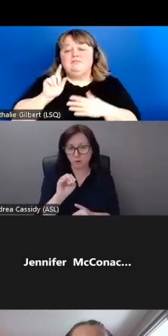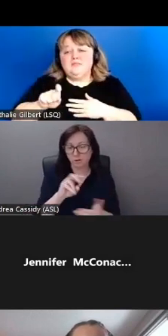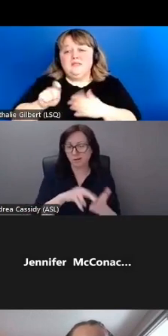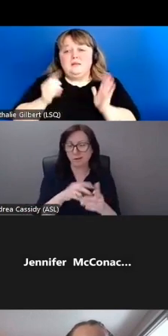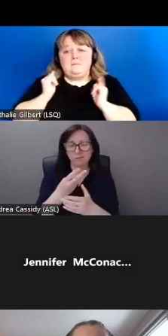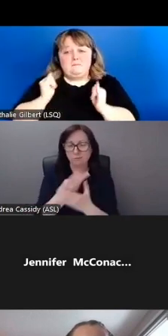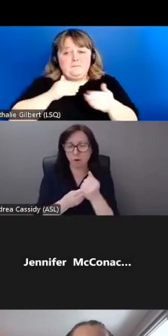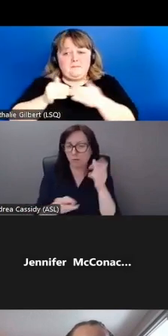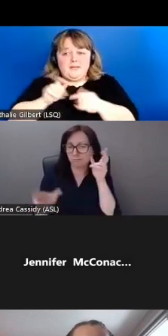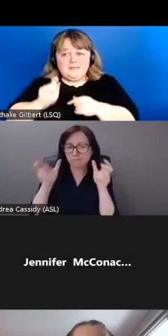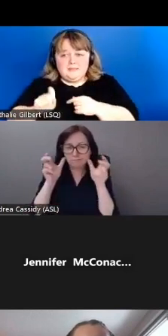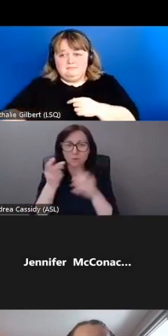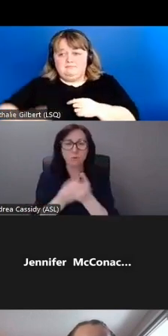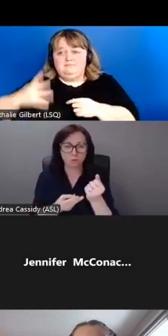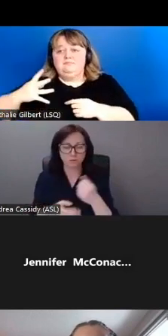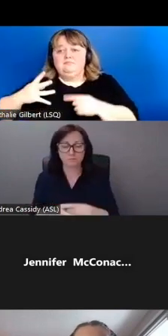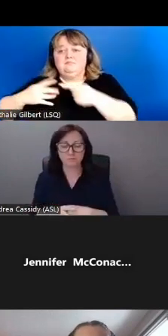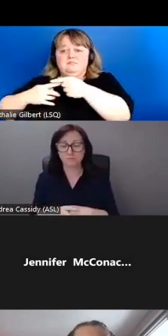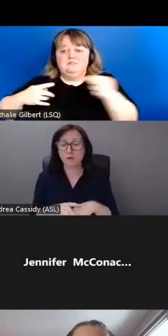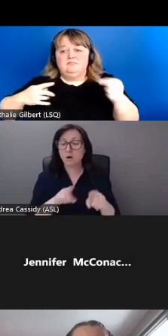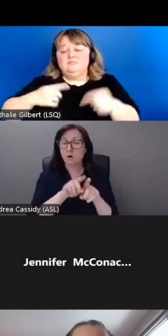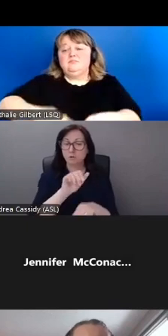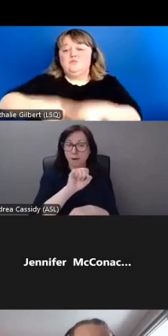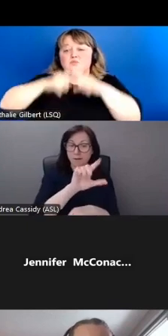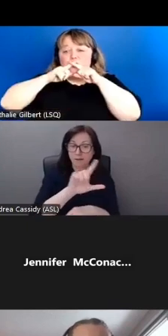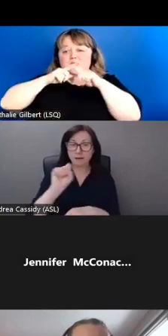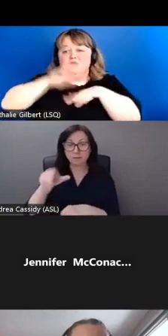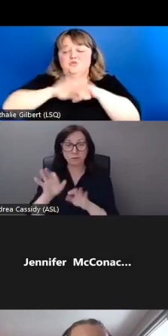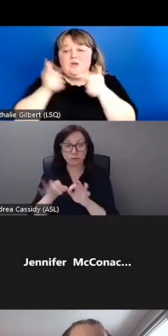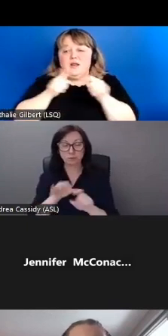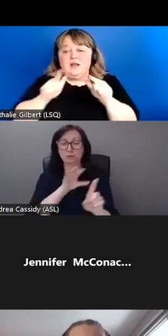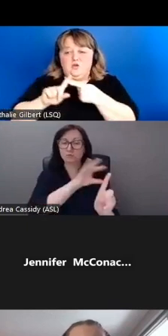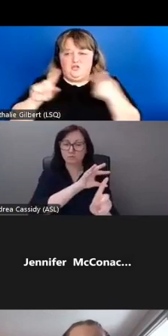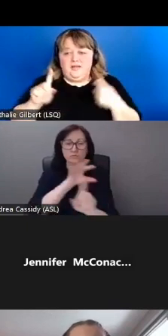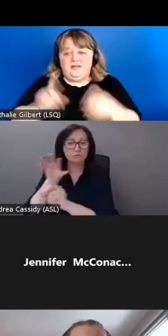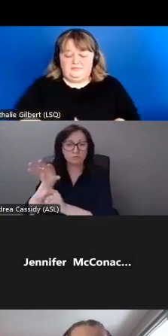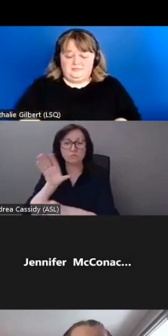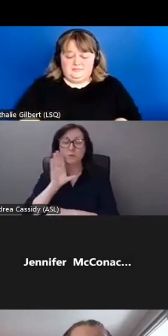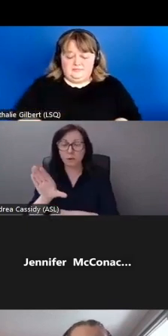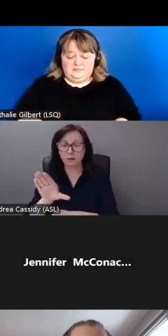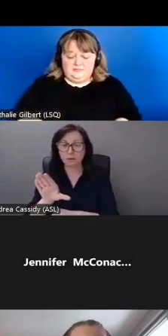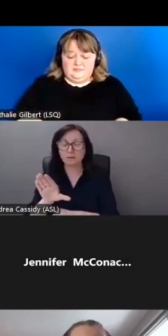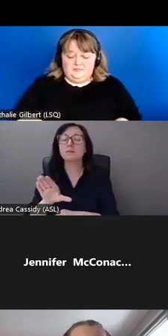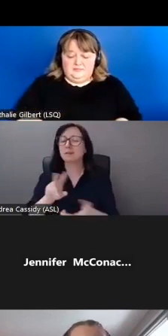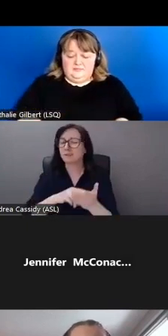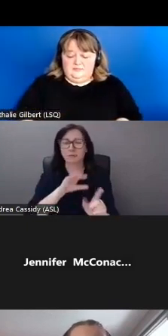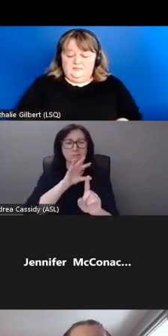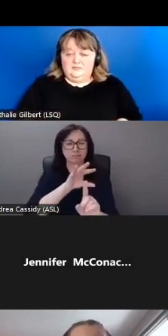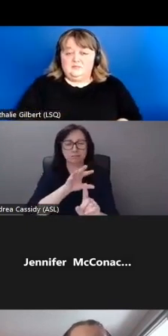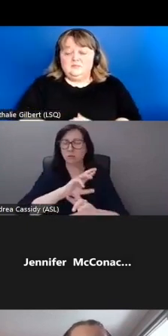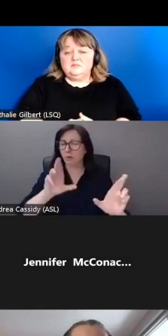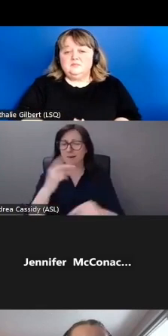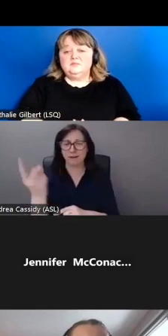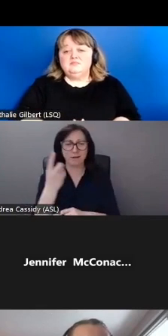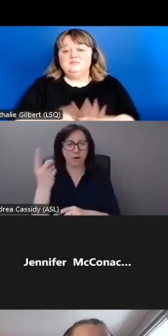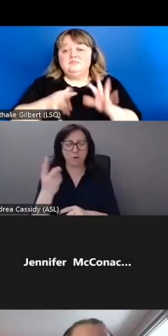We will be spotlighting ASL and LSQ interpreters so that their videos always remain visible on